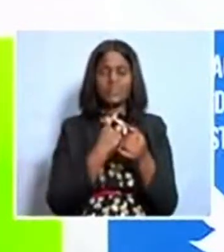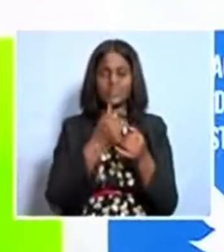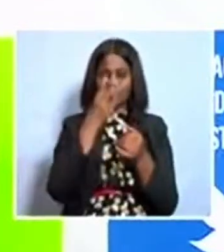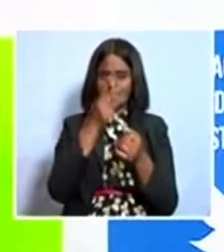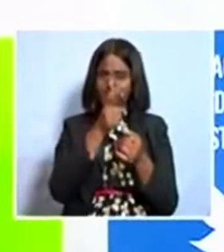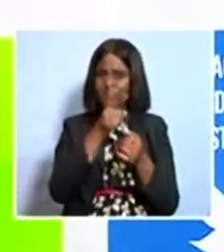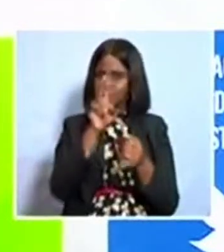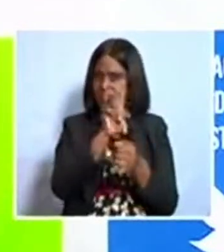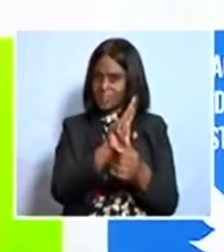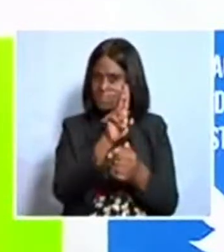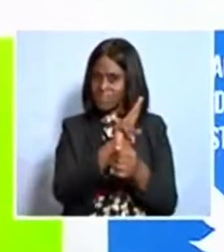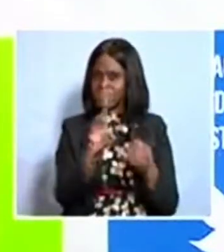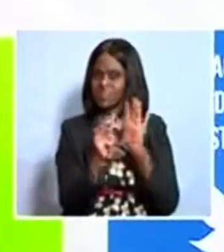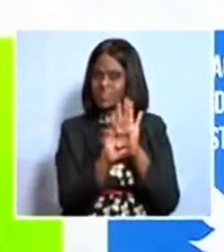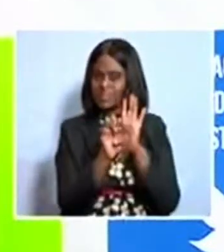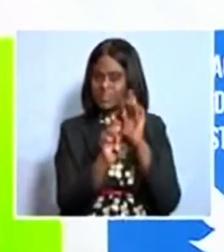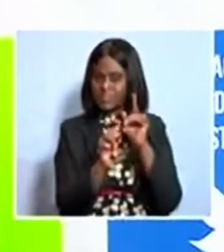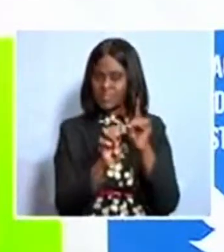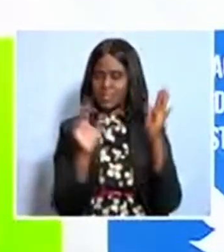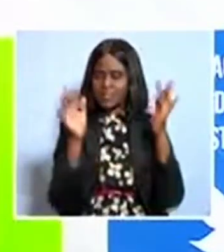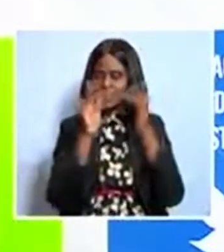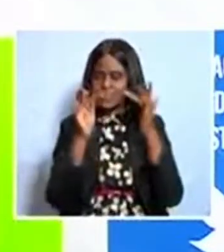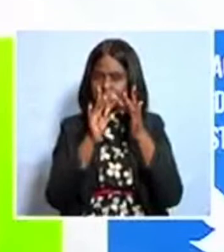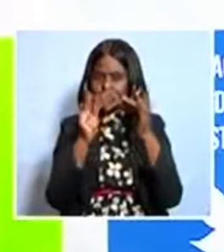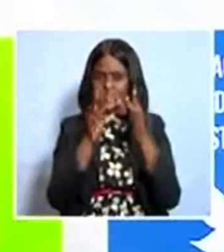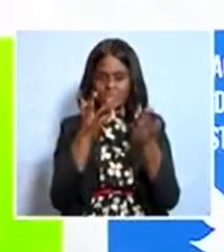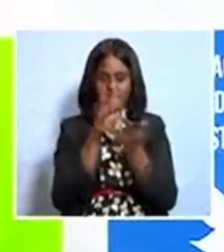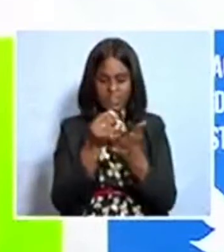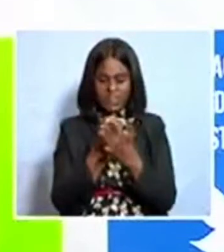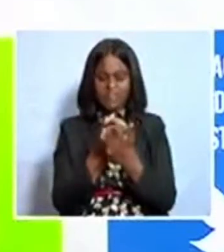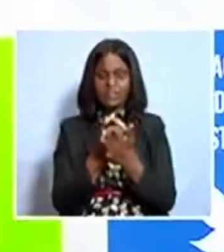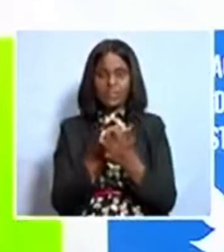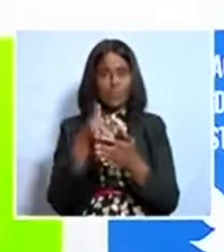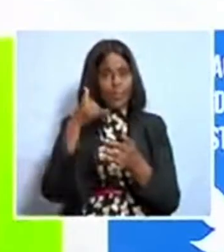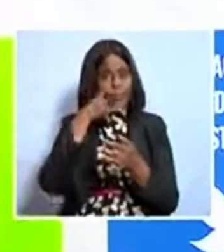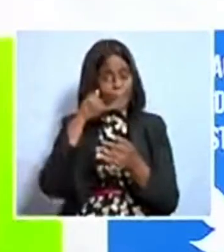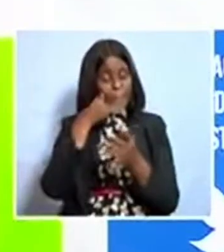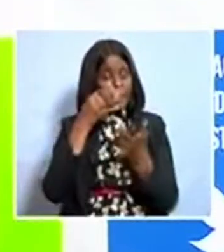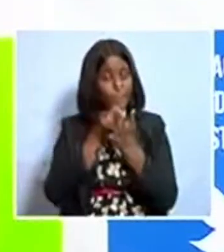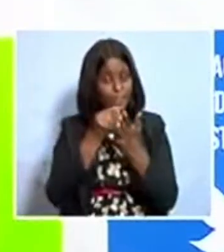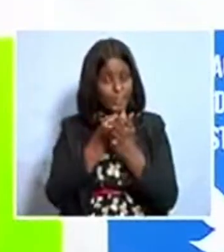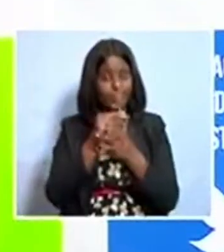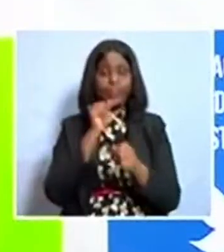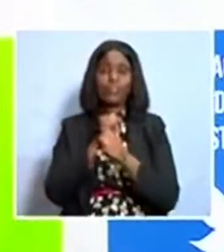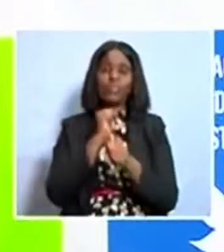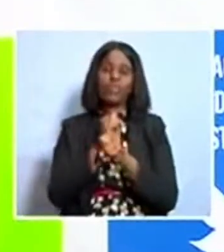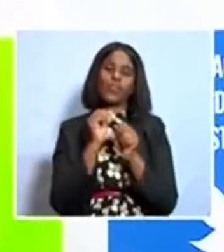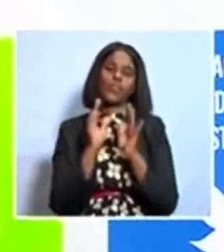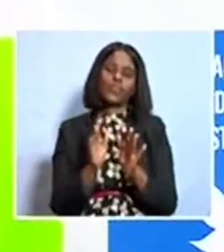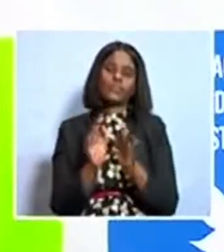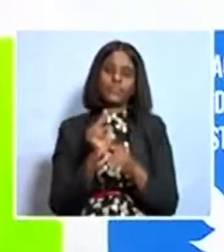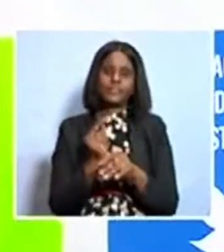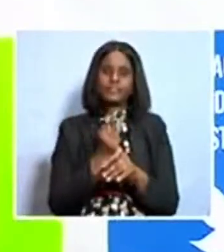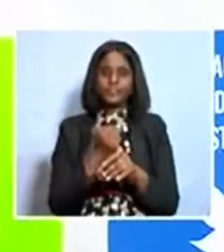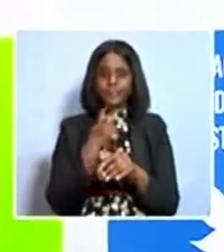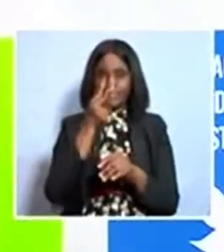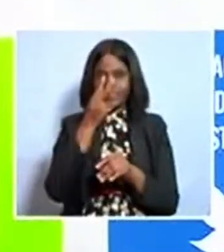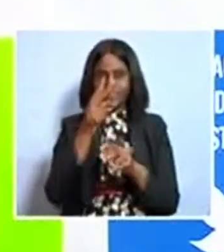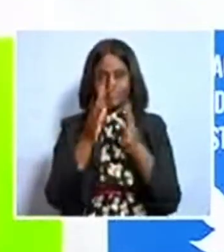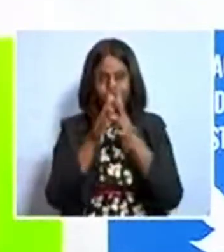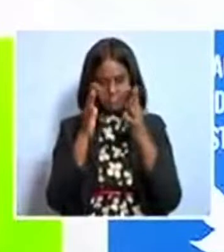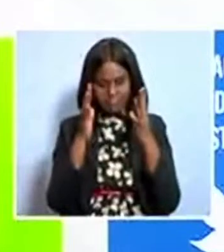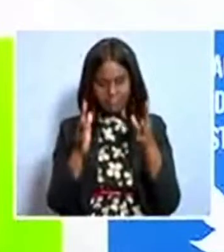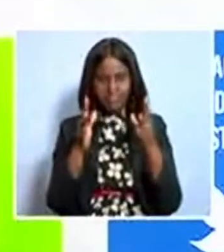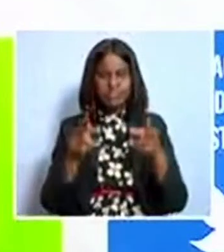the example of digital financial solutions and mobile money, just because you brought up mobile money operators. We've seen that growth in